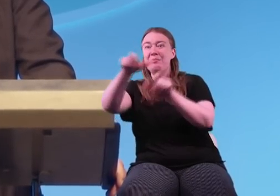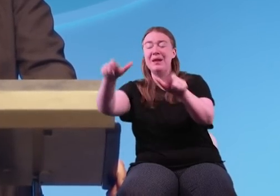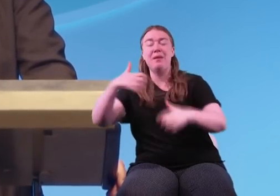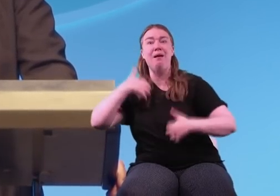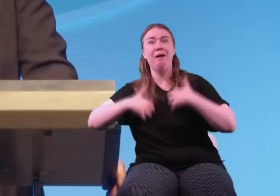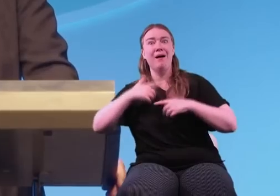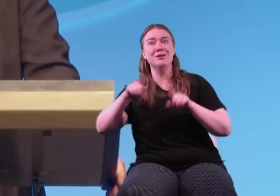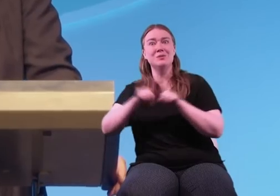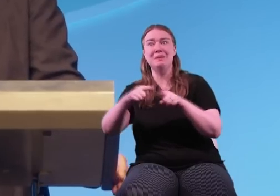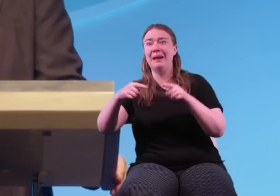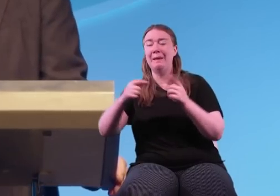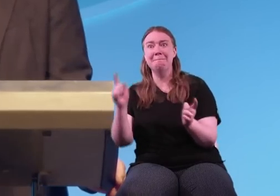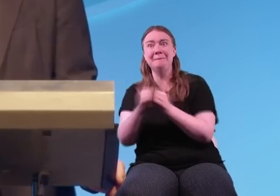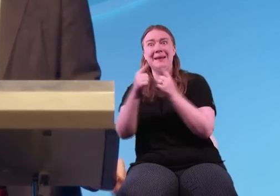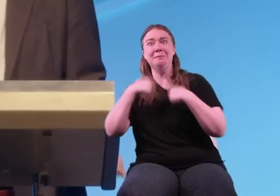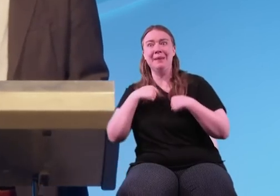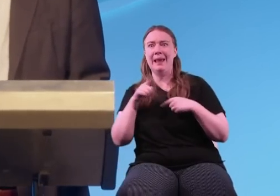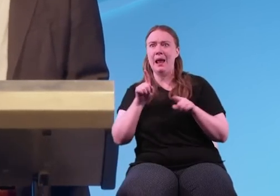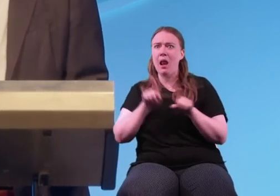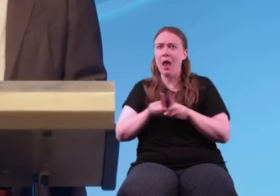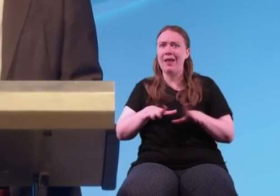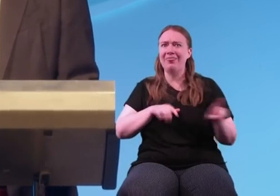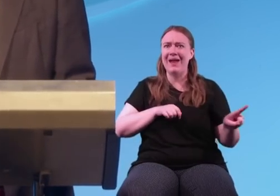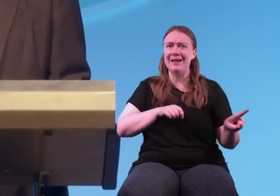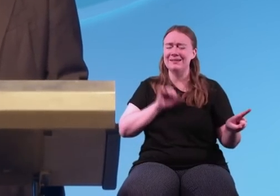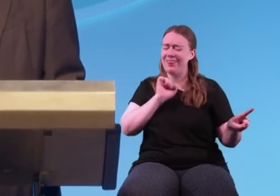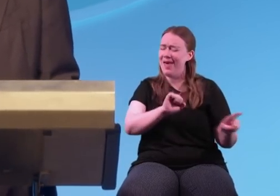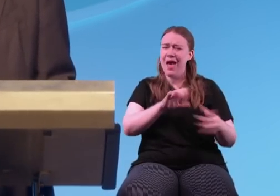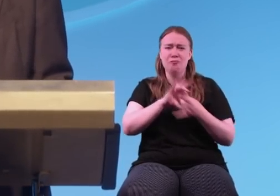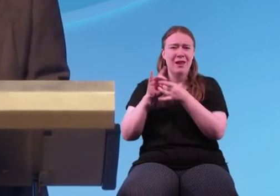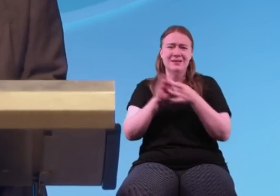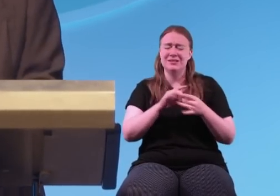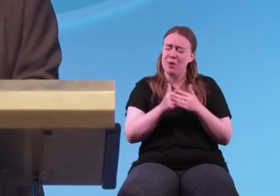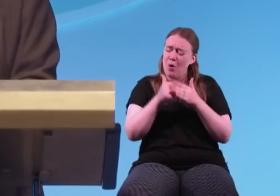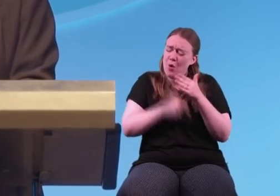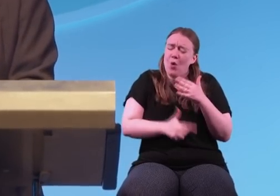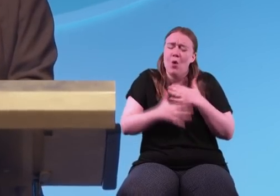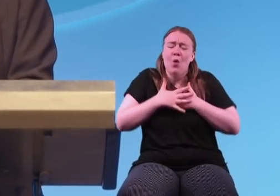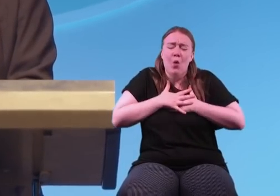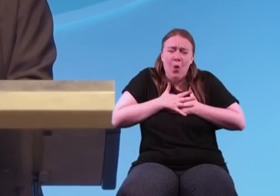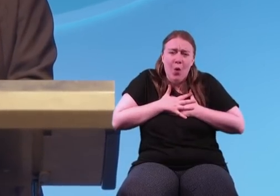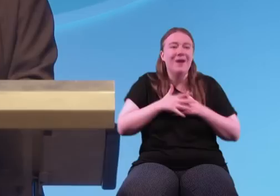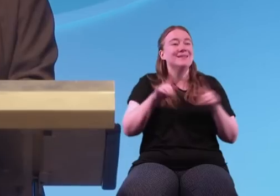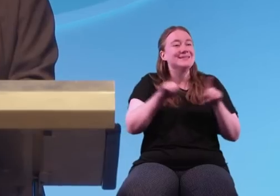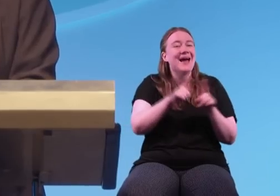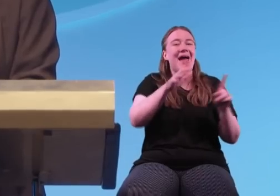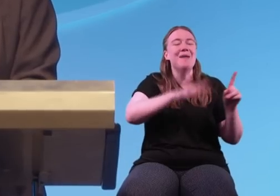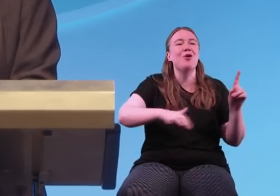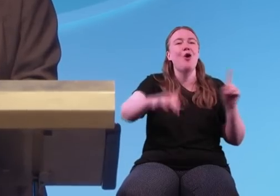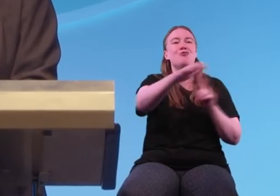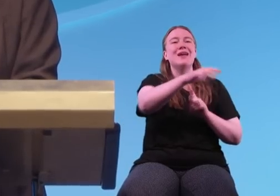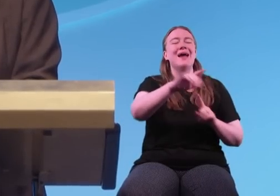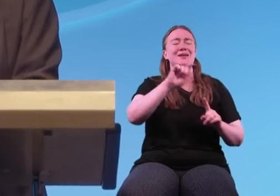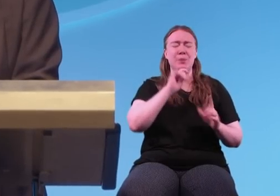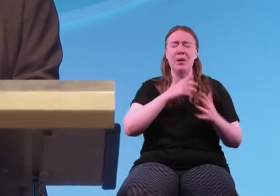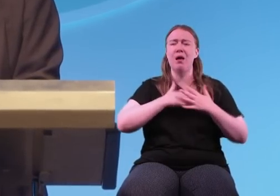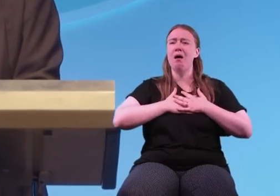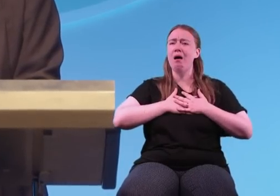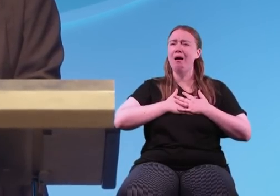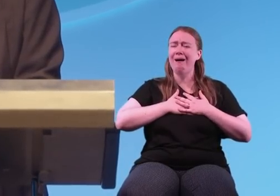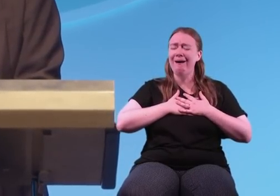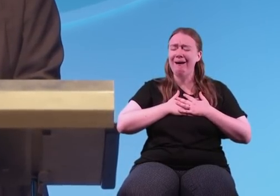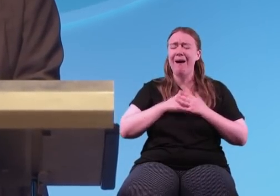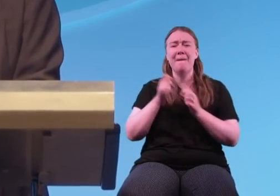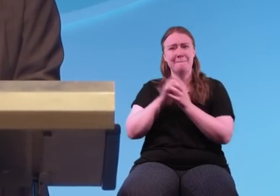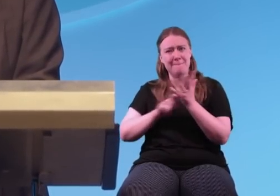you. And his stature would have grown amongst the congregation as they heard the letter read, saying, if Paul thinks